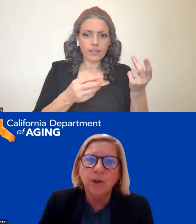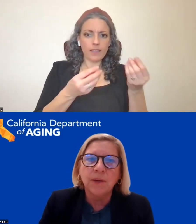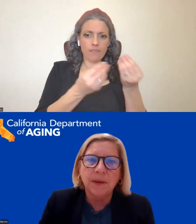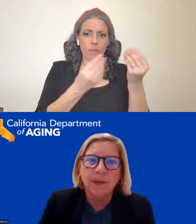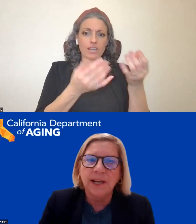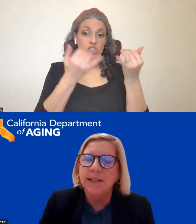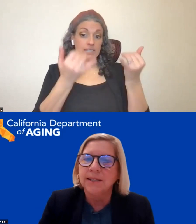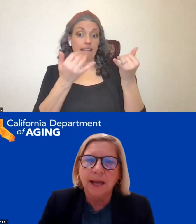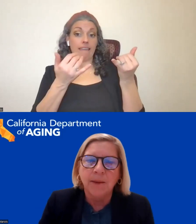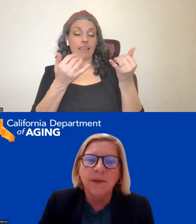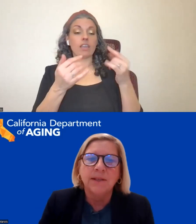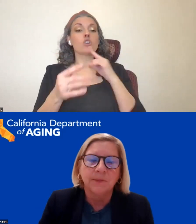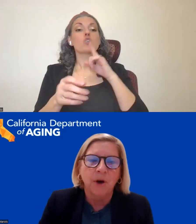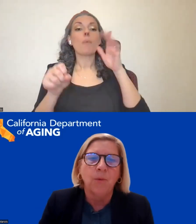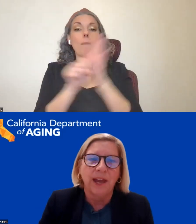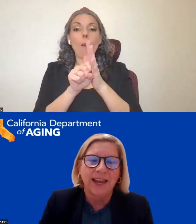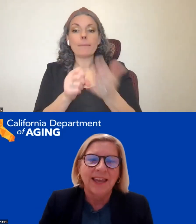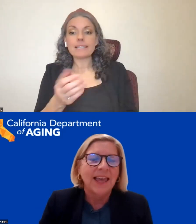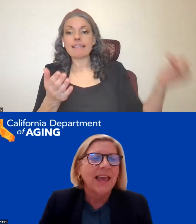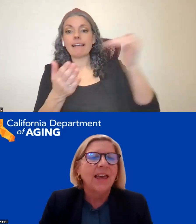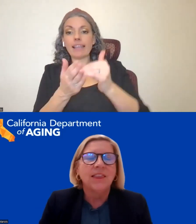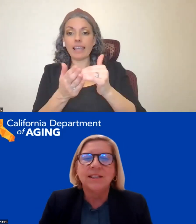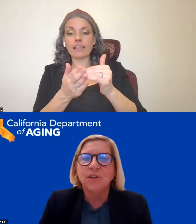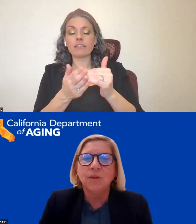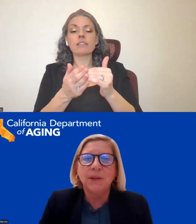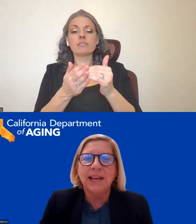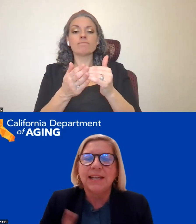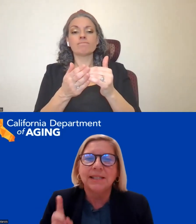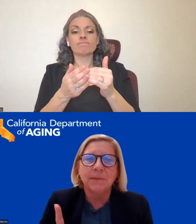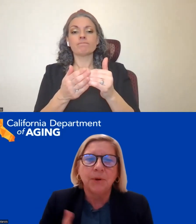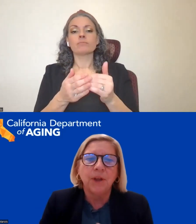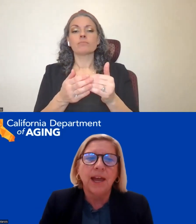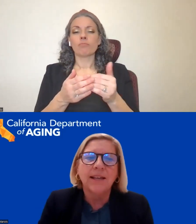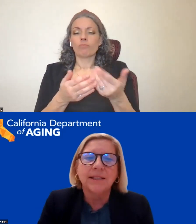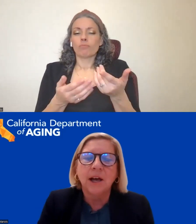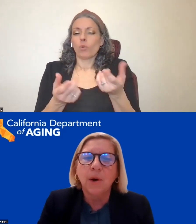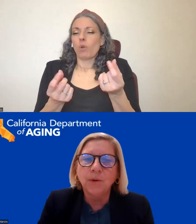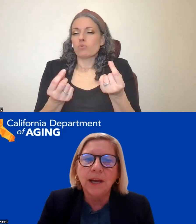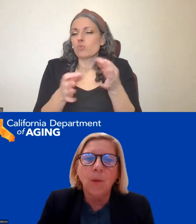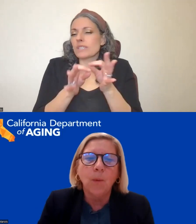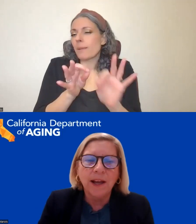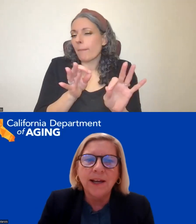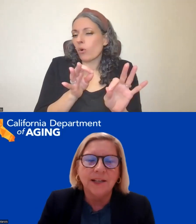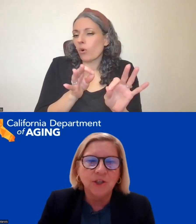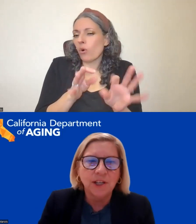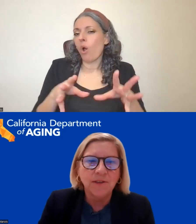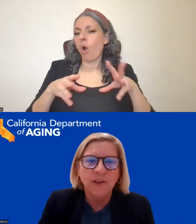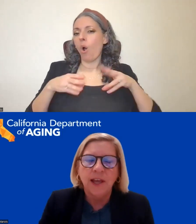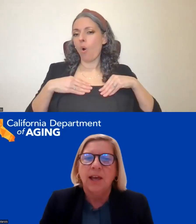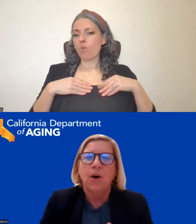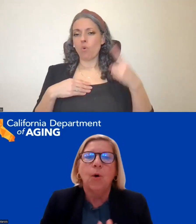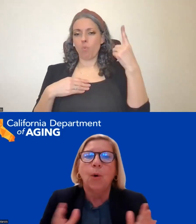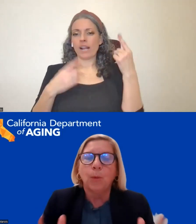renew your commitment in some small way. This could be as simple as owning one